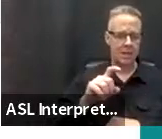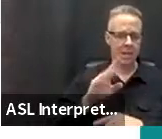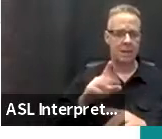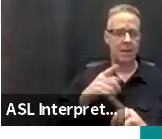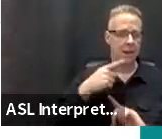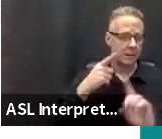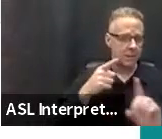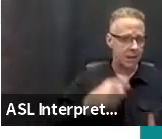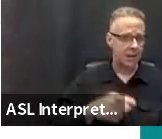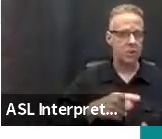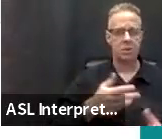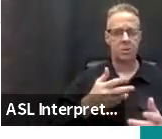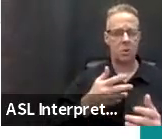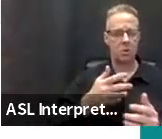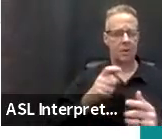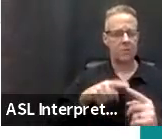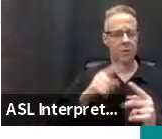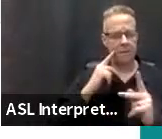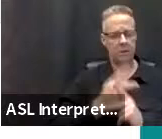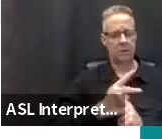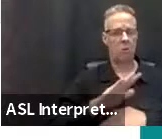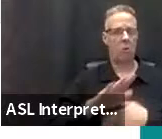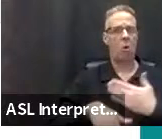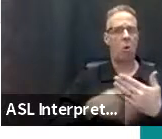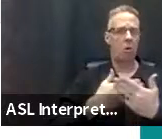folks are traveling to and from. So